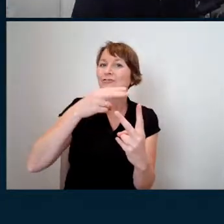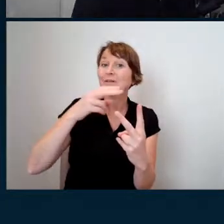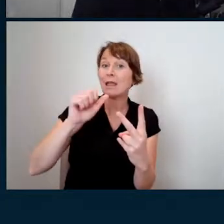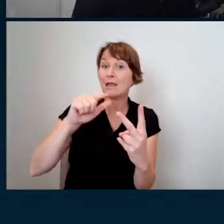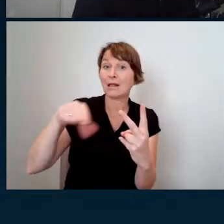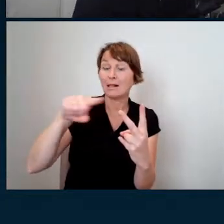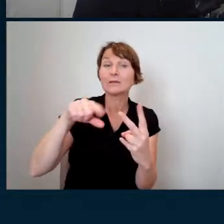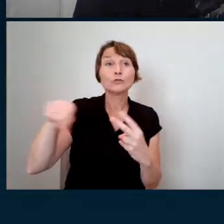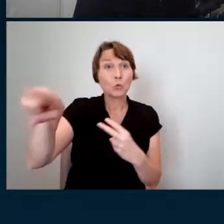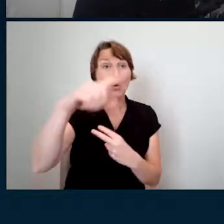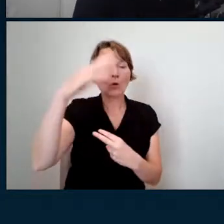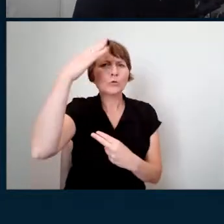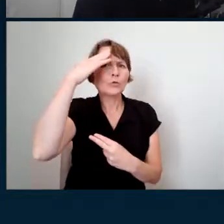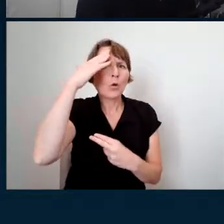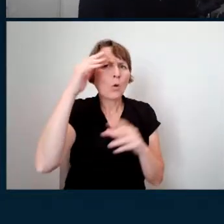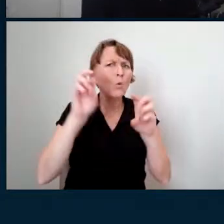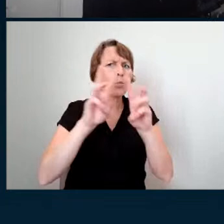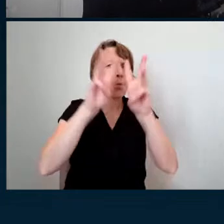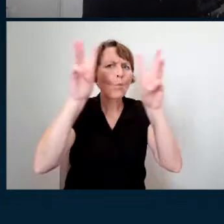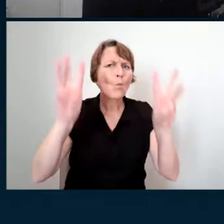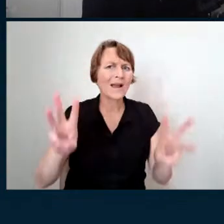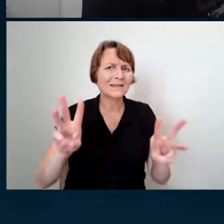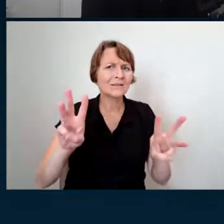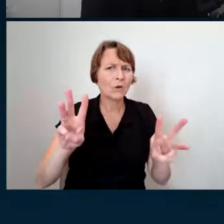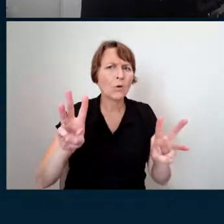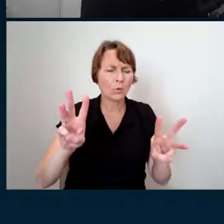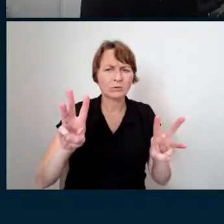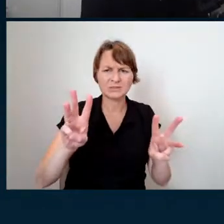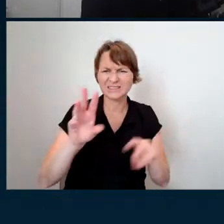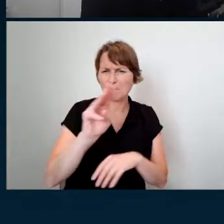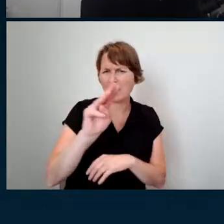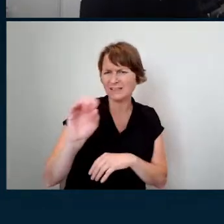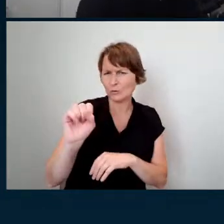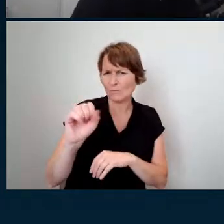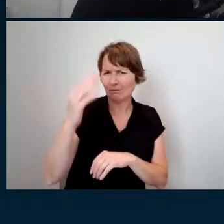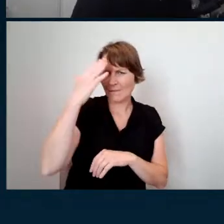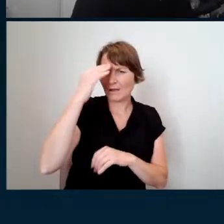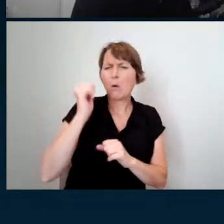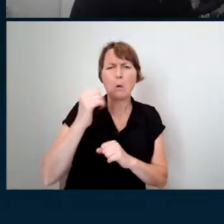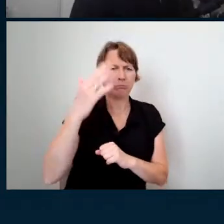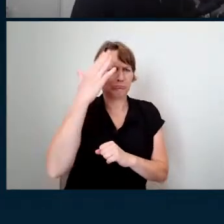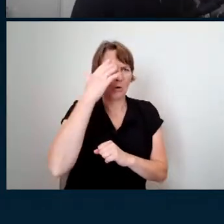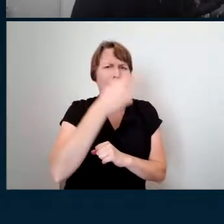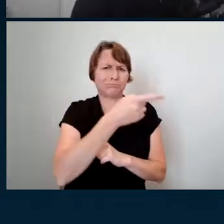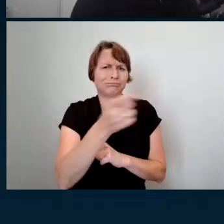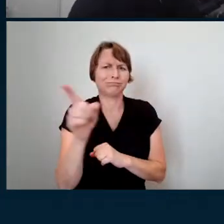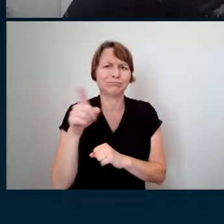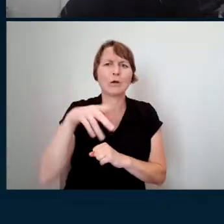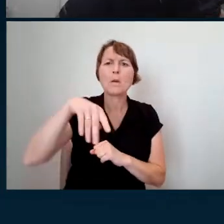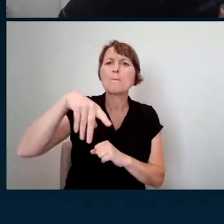are probably familiar with PowerShell because it's almost impossible to touch a Windows Server